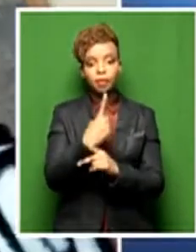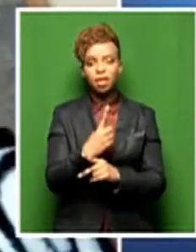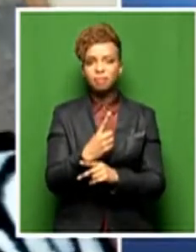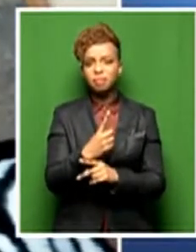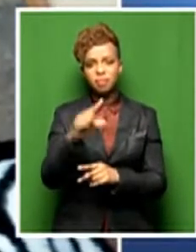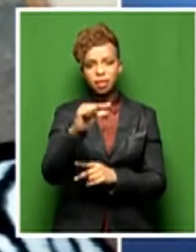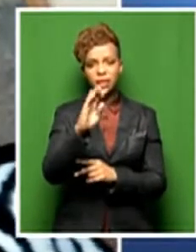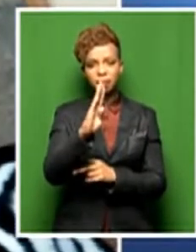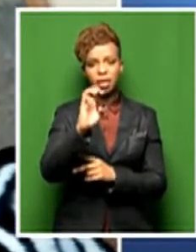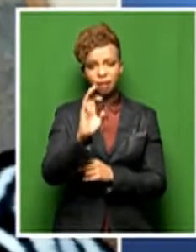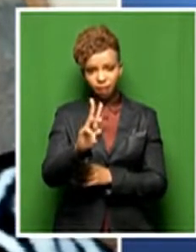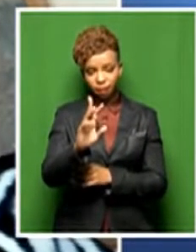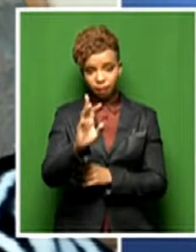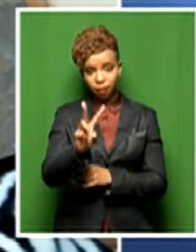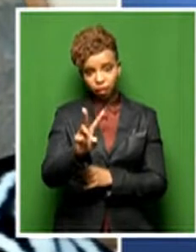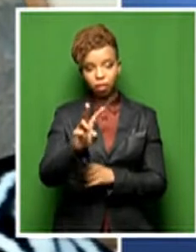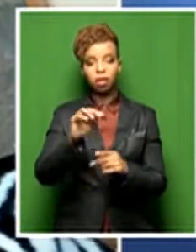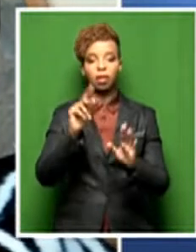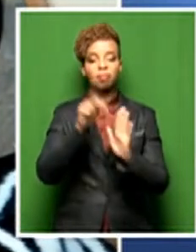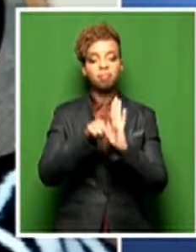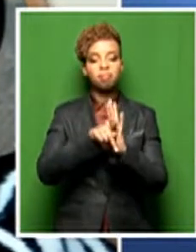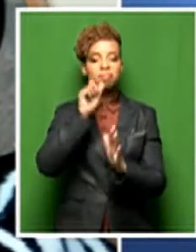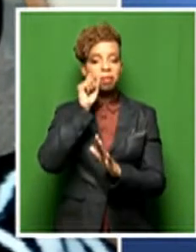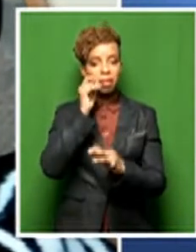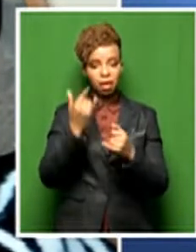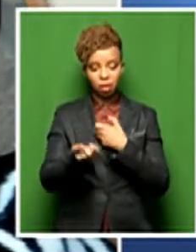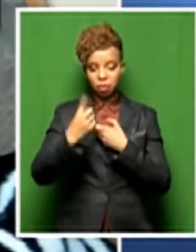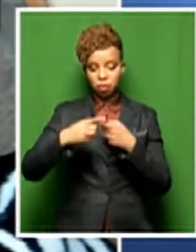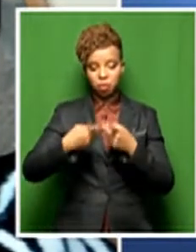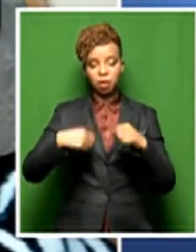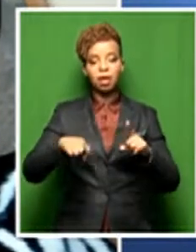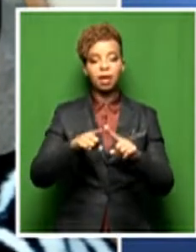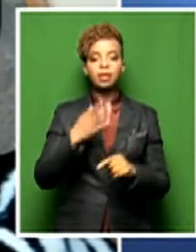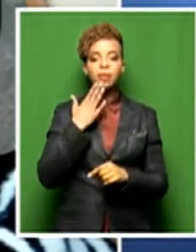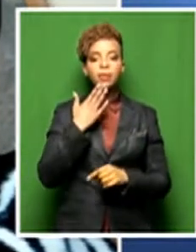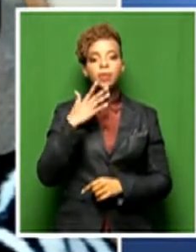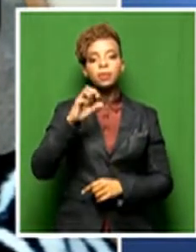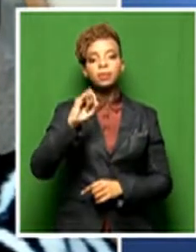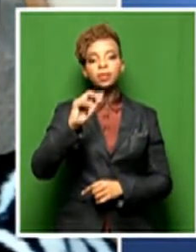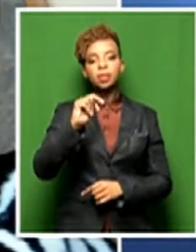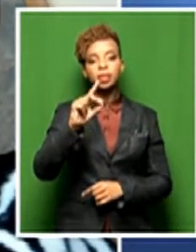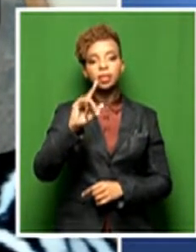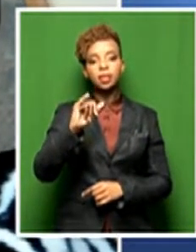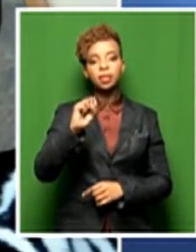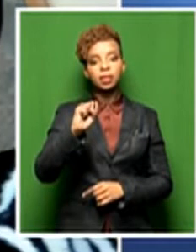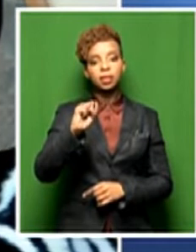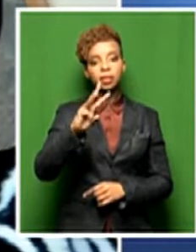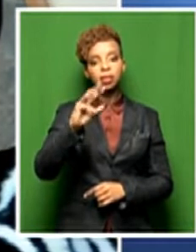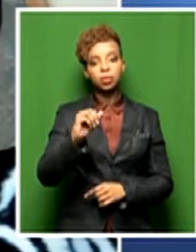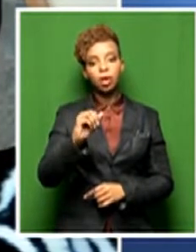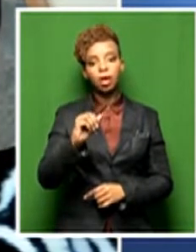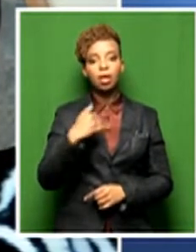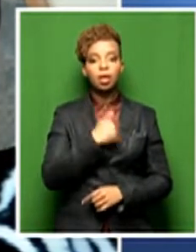by the president of the Circle of Global Business Women, Sindiswa Mzamo. Sindiswa, a very good morning. Thank you so much. You look so